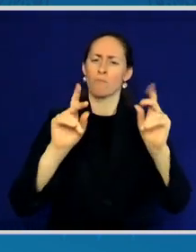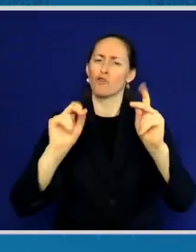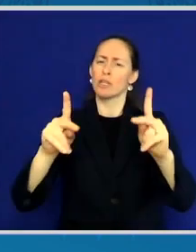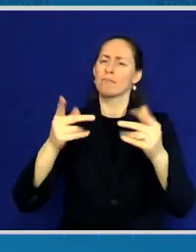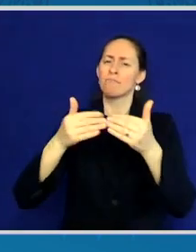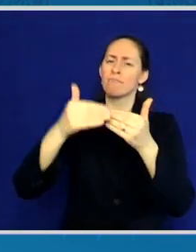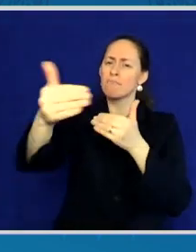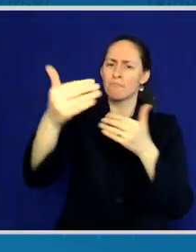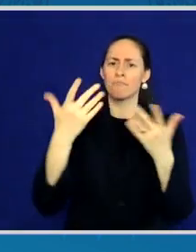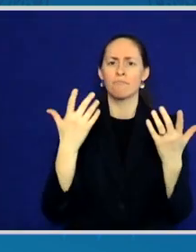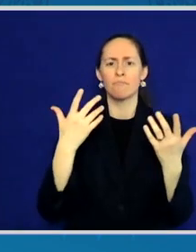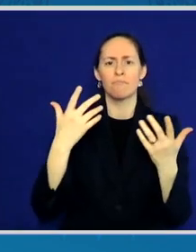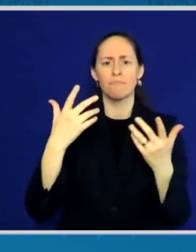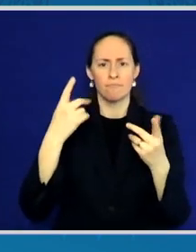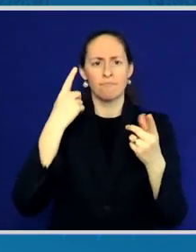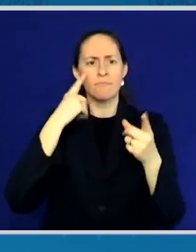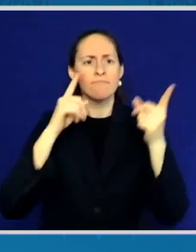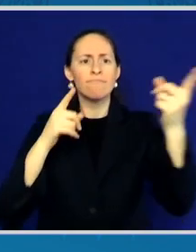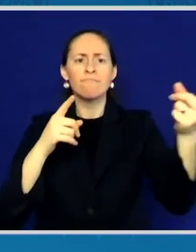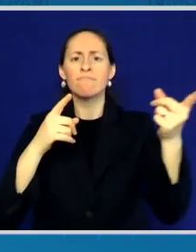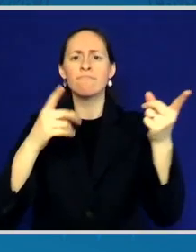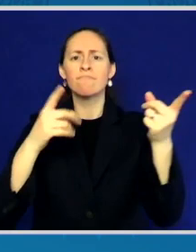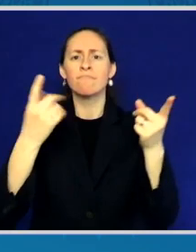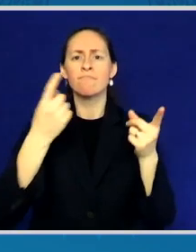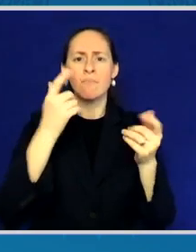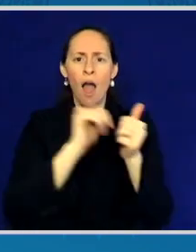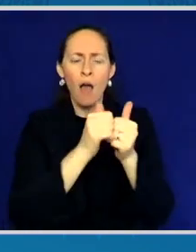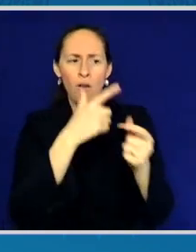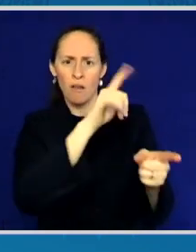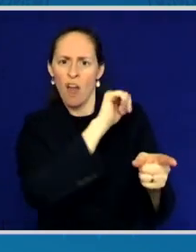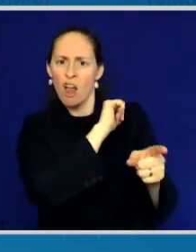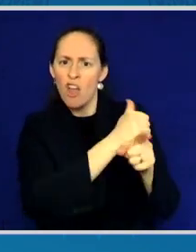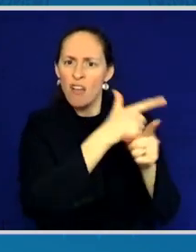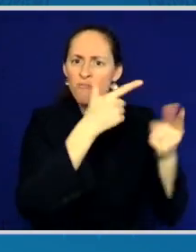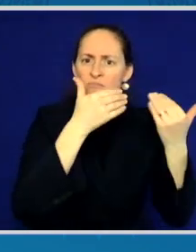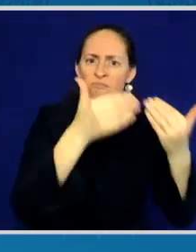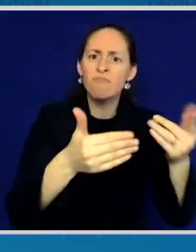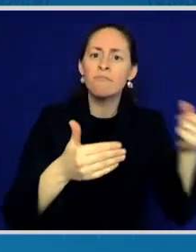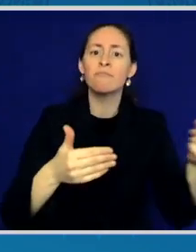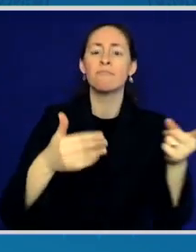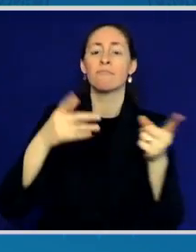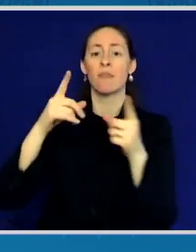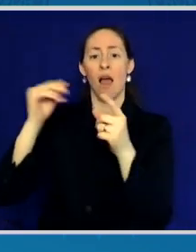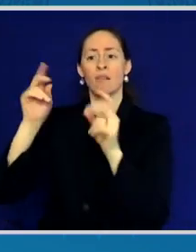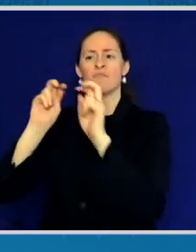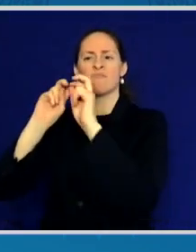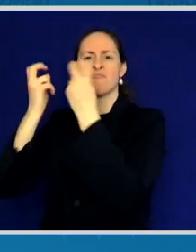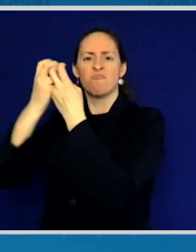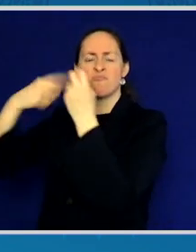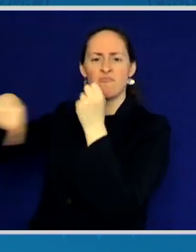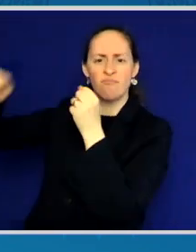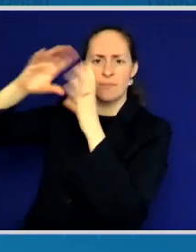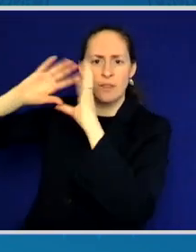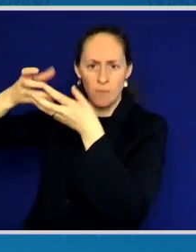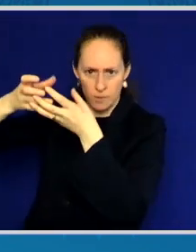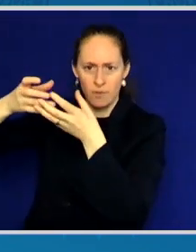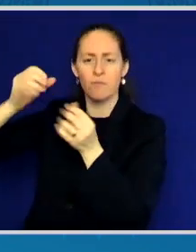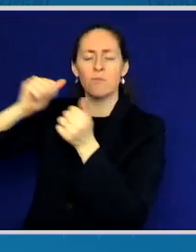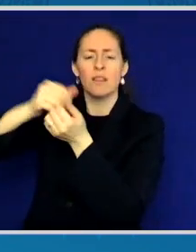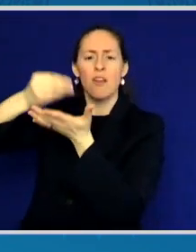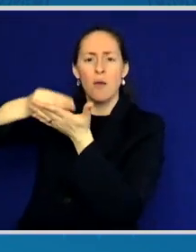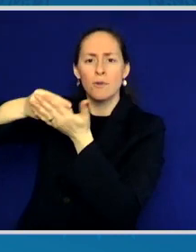Haley in terms of what you're doing with this transit authority or the Chamber of Commerce, and what this can do in investment in public